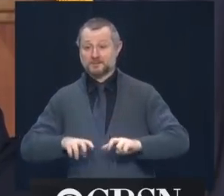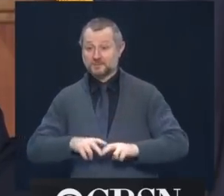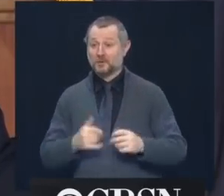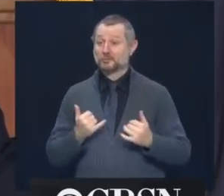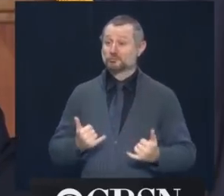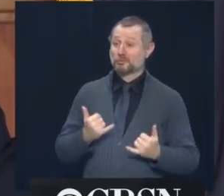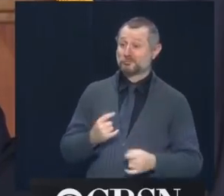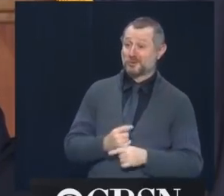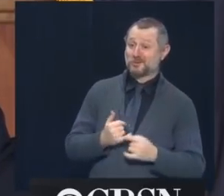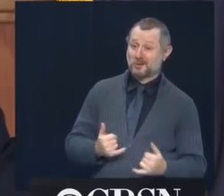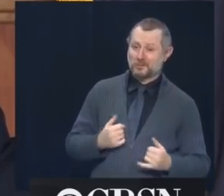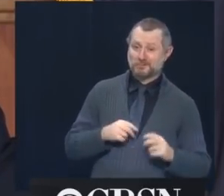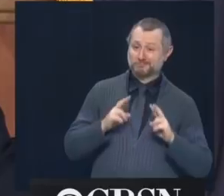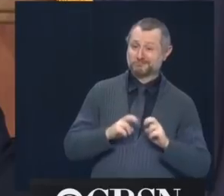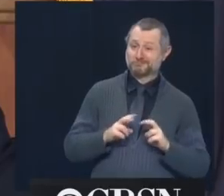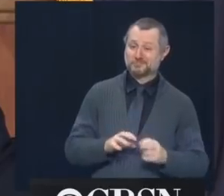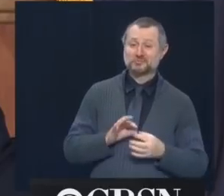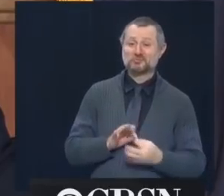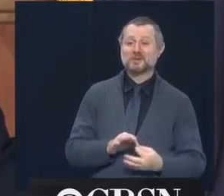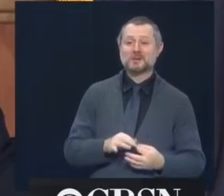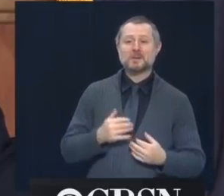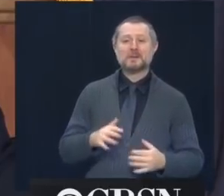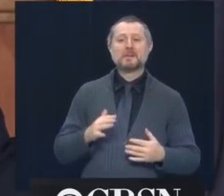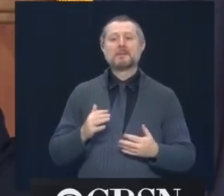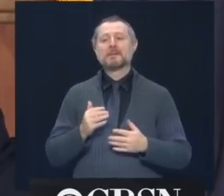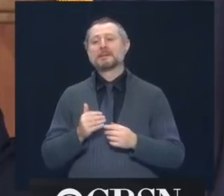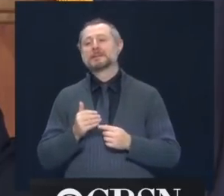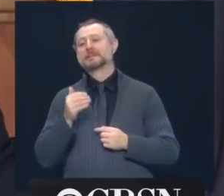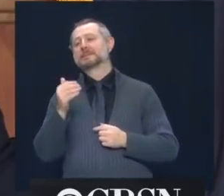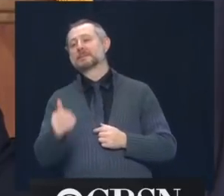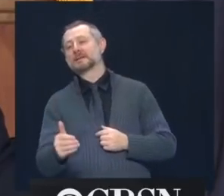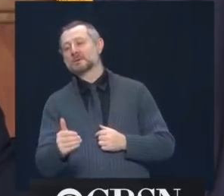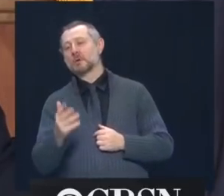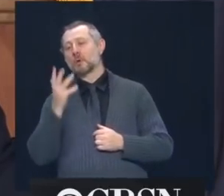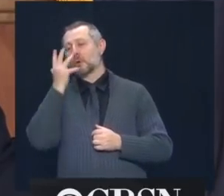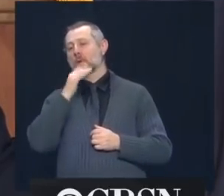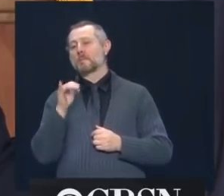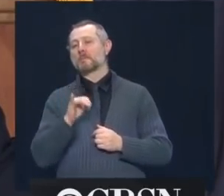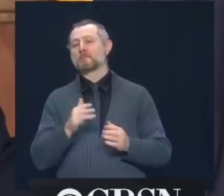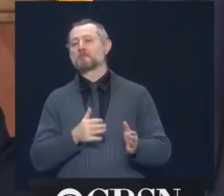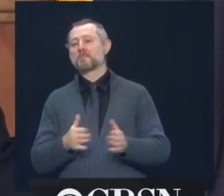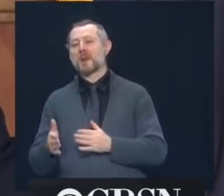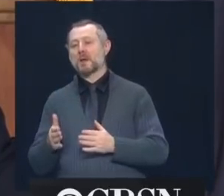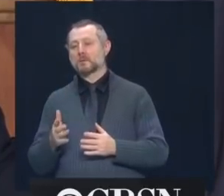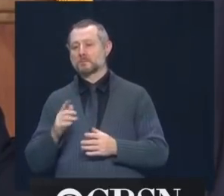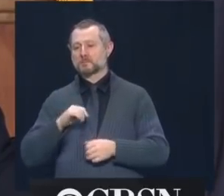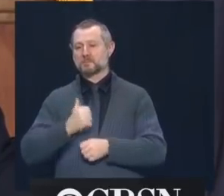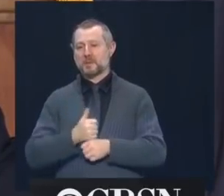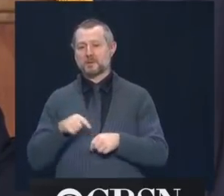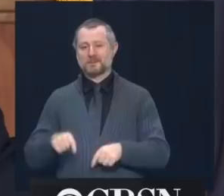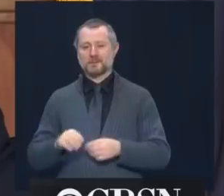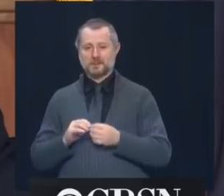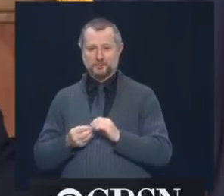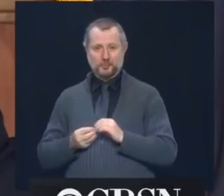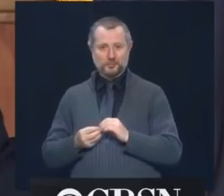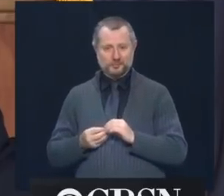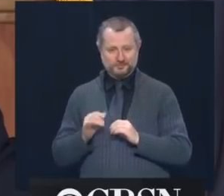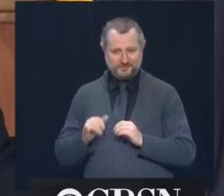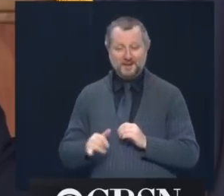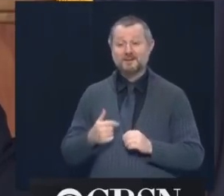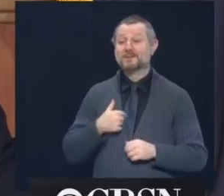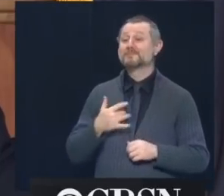fact, in coming up with the next configuration of our plan. We release it Friday,